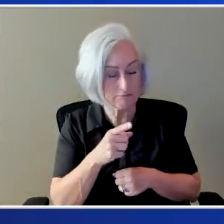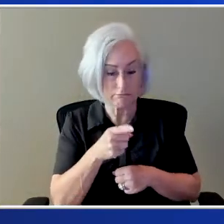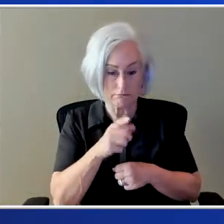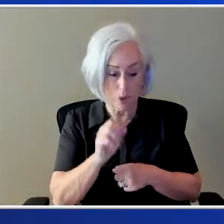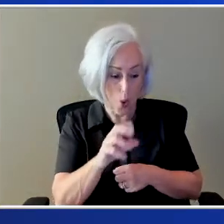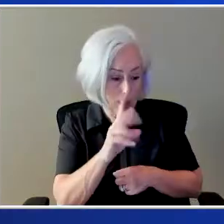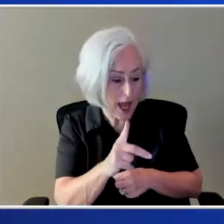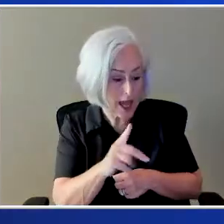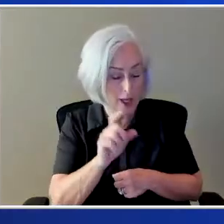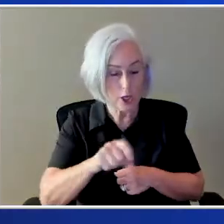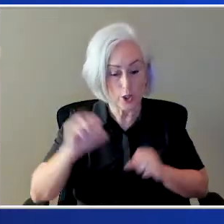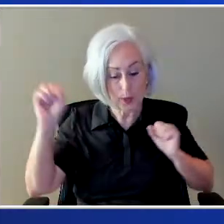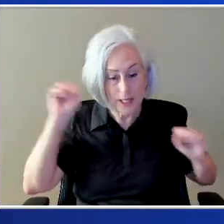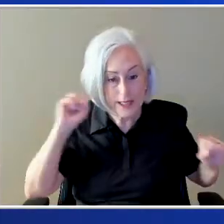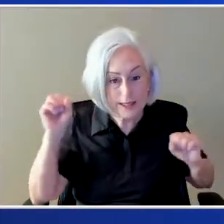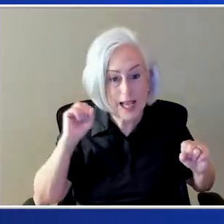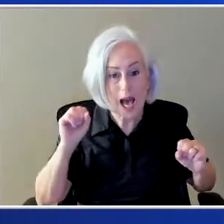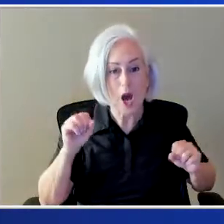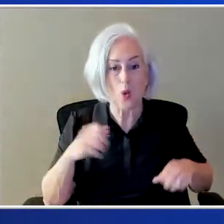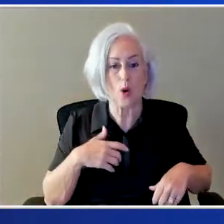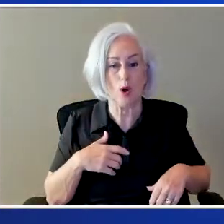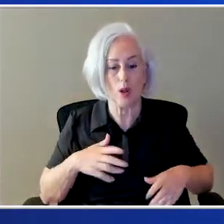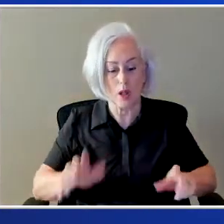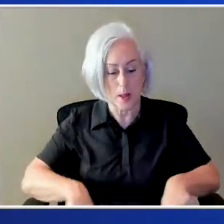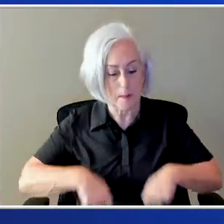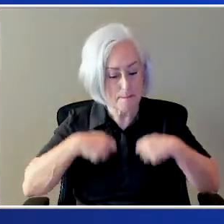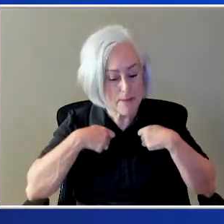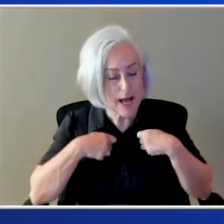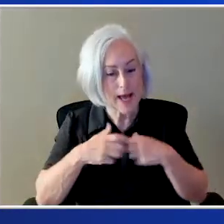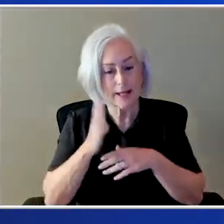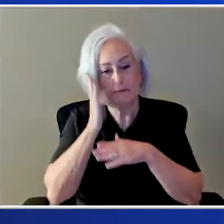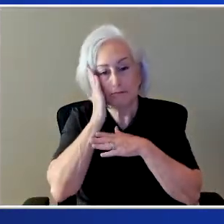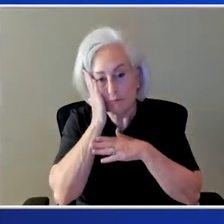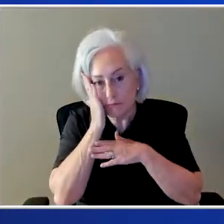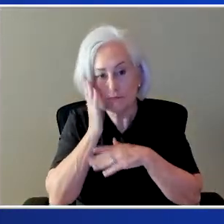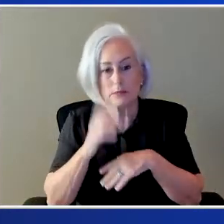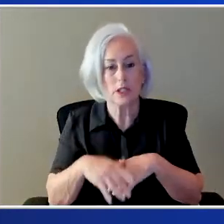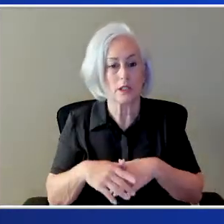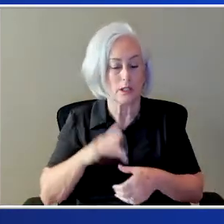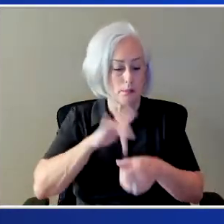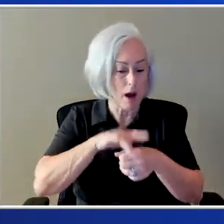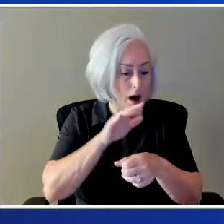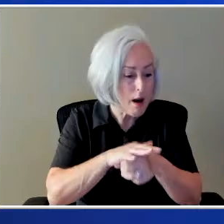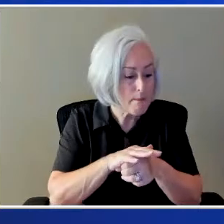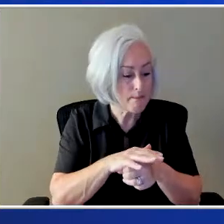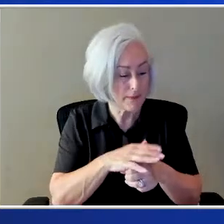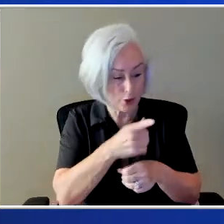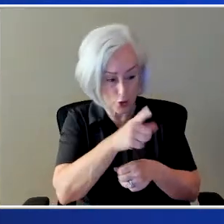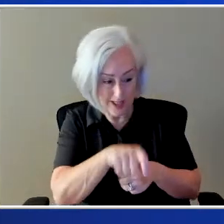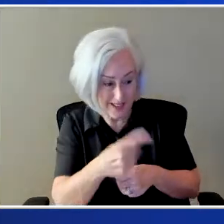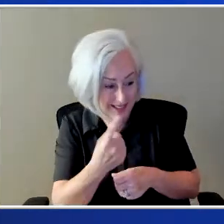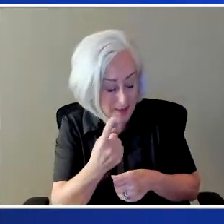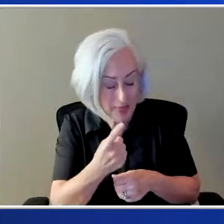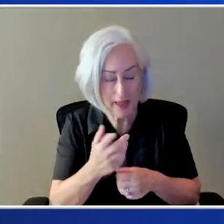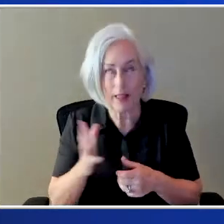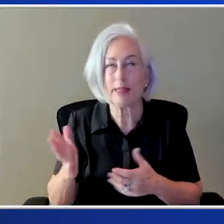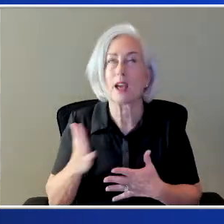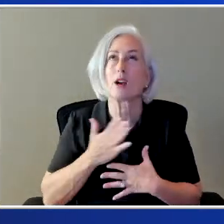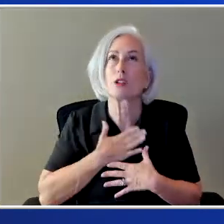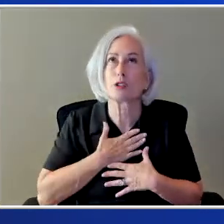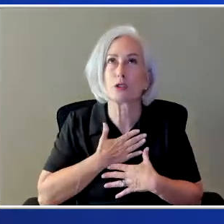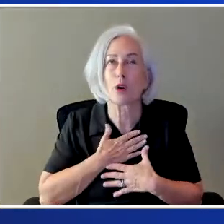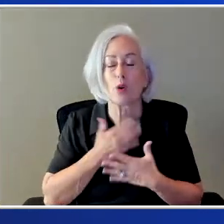you need bedding? Do you need a Coke? I mean, whatever it was. I mean, they are just the most compassionate, caring people here.